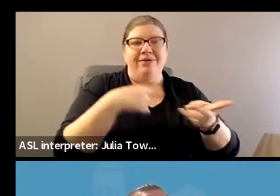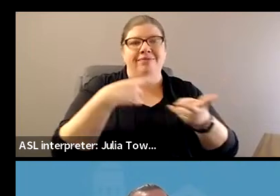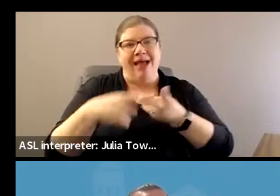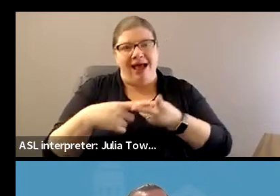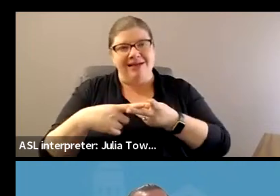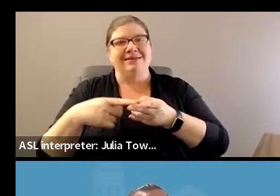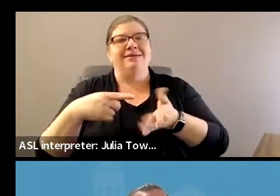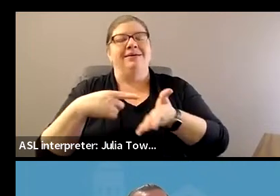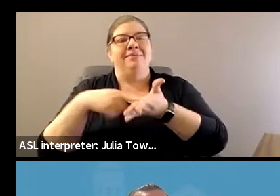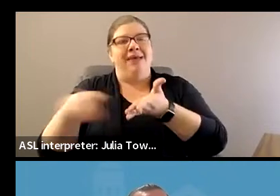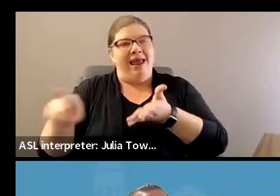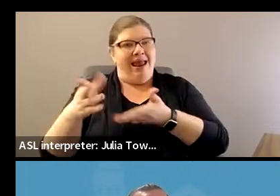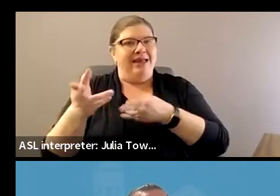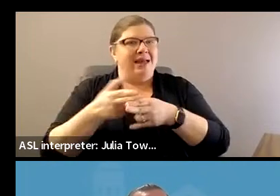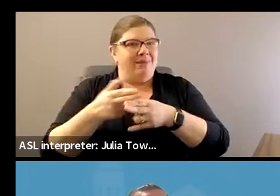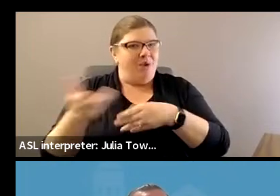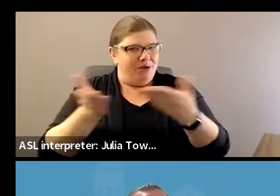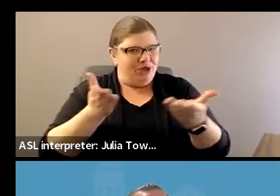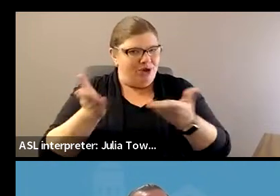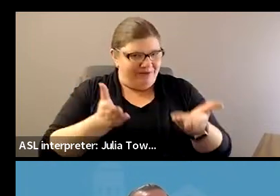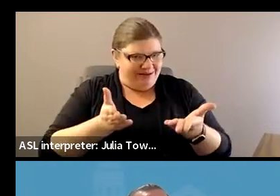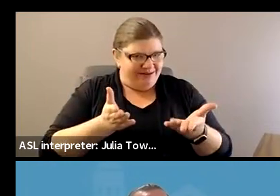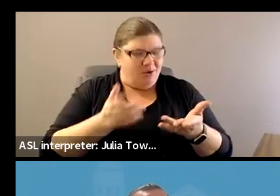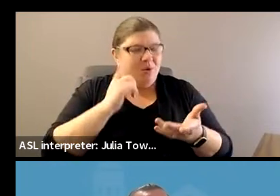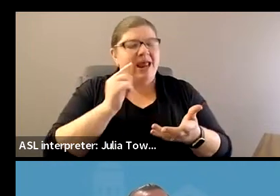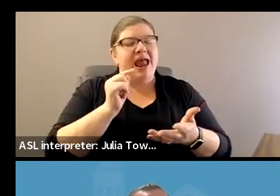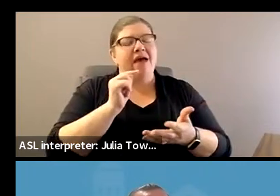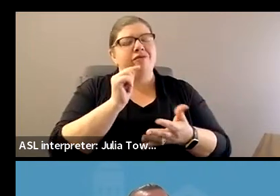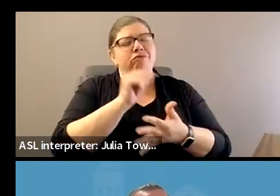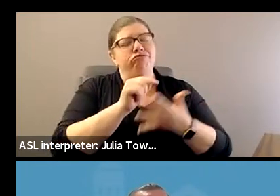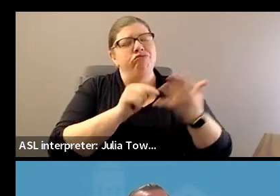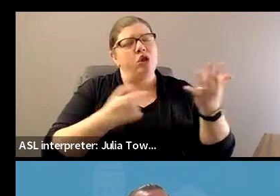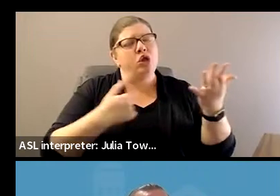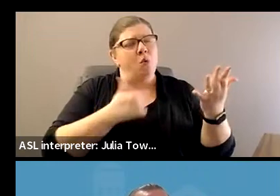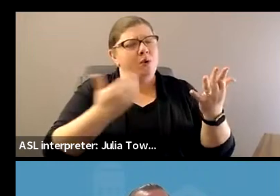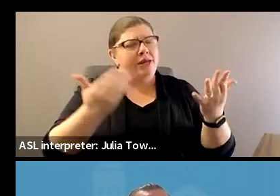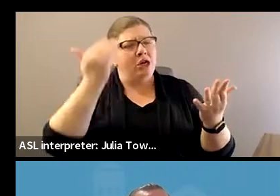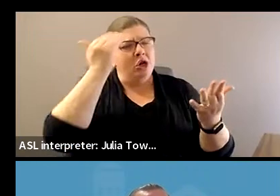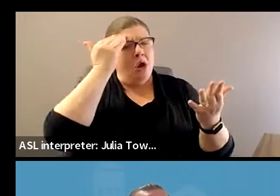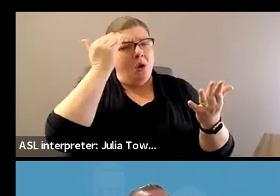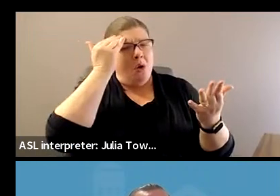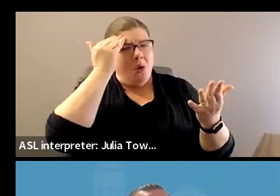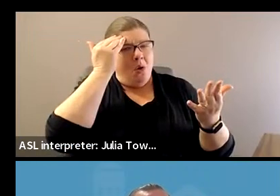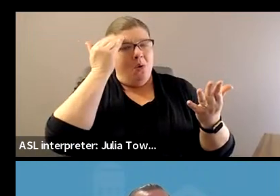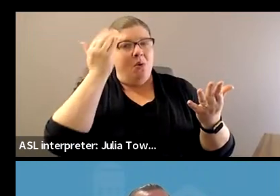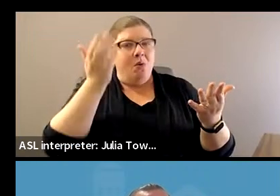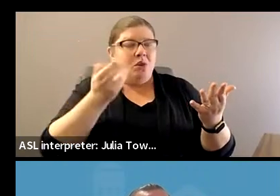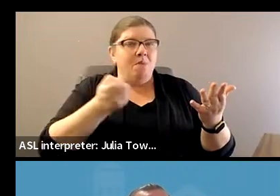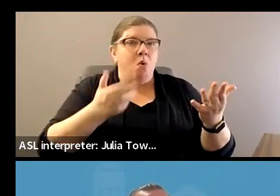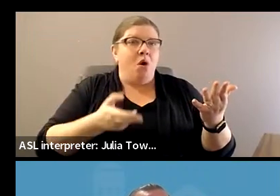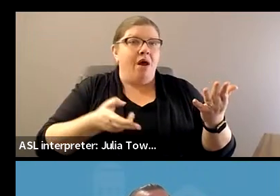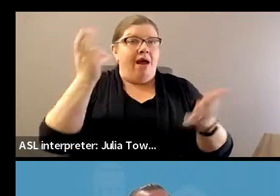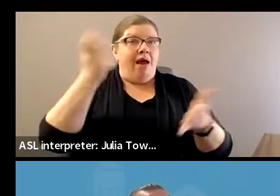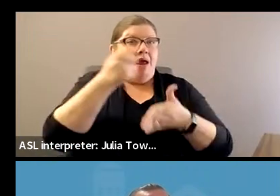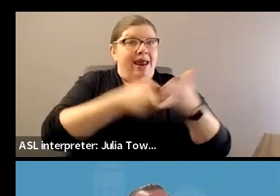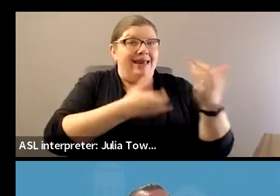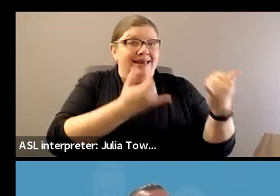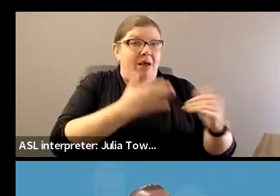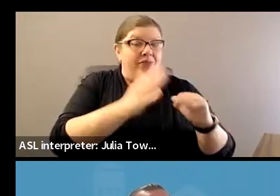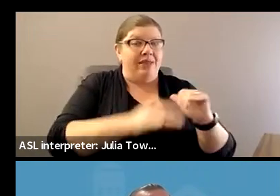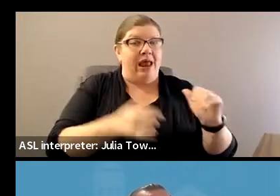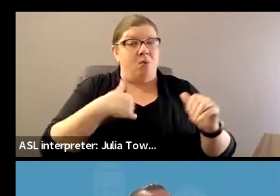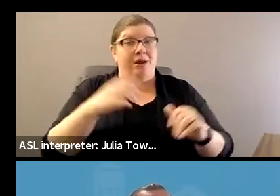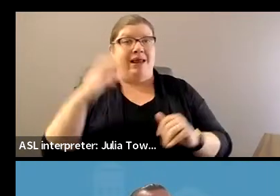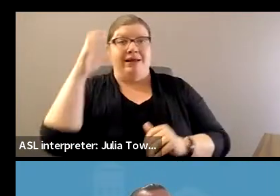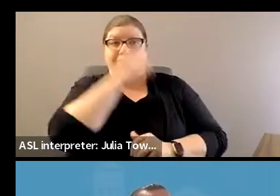kind of across the board. We have things that we know about that are higher right now than we estimated